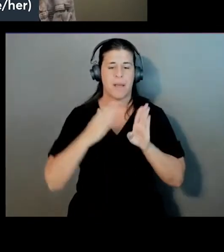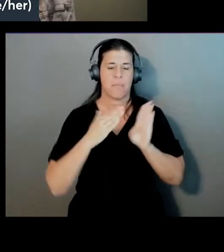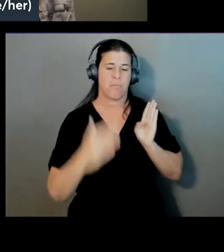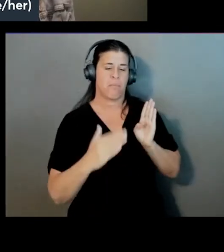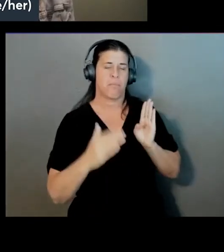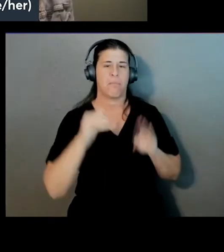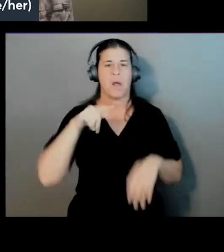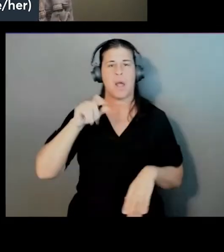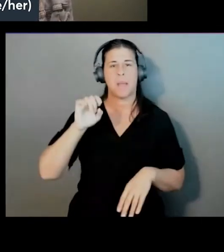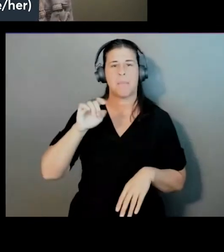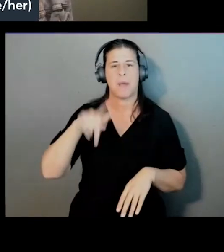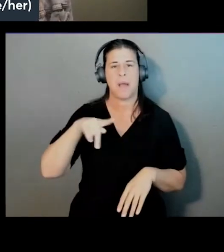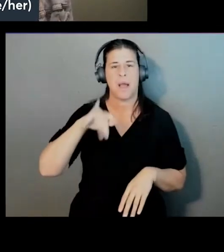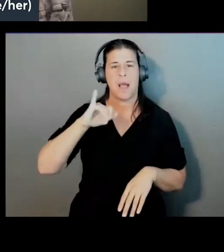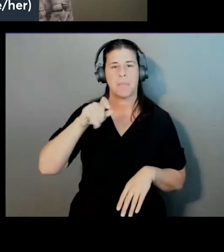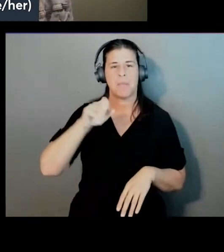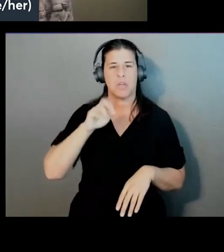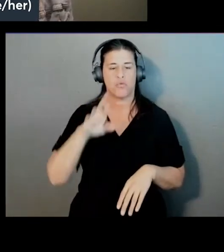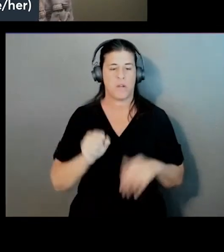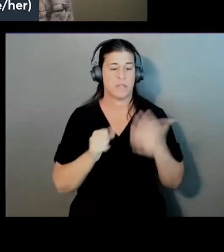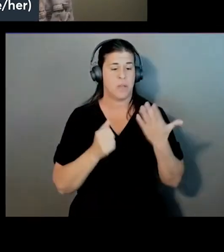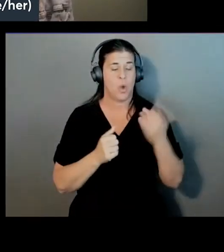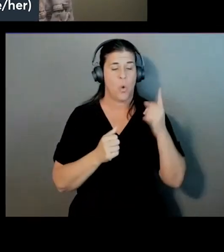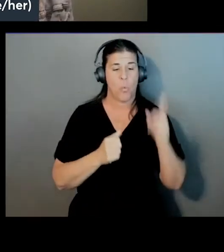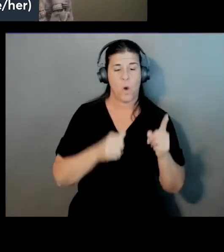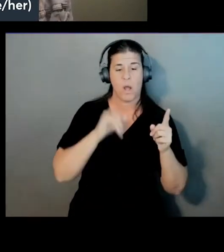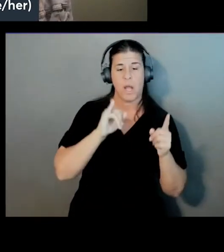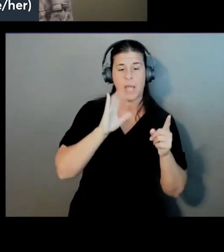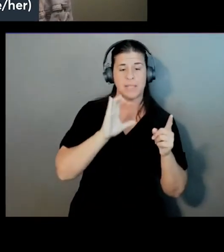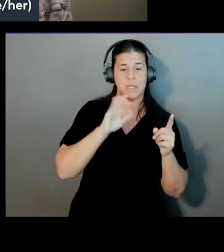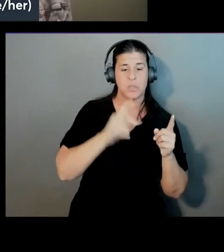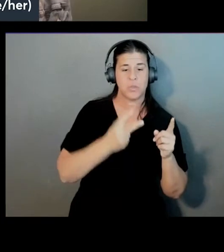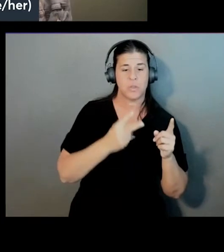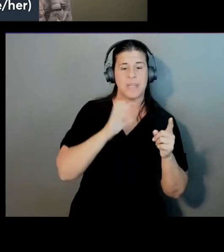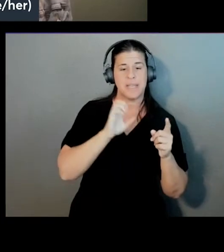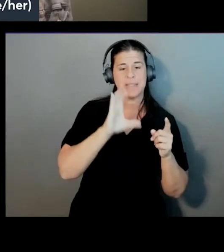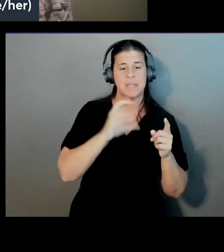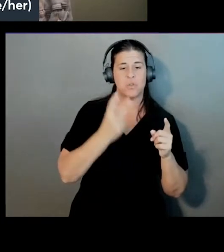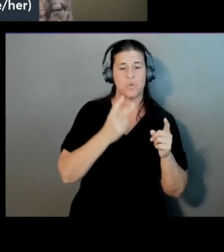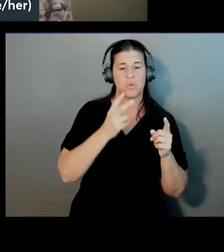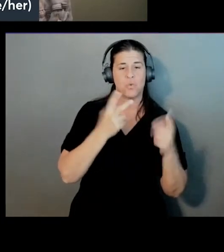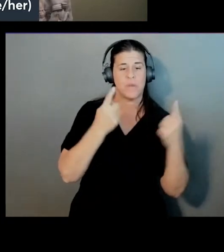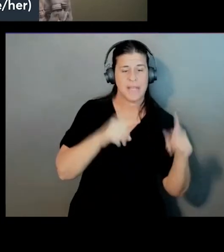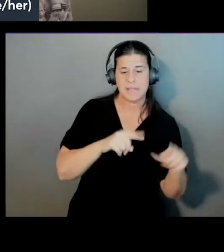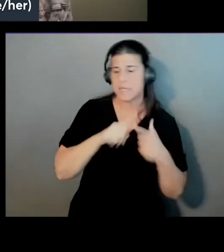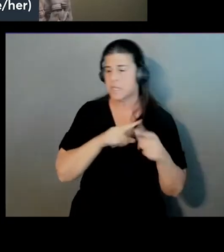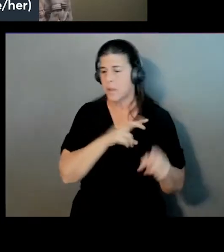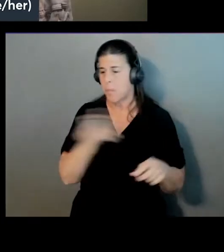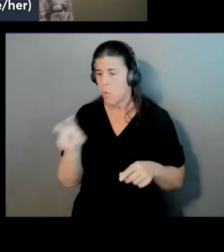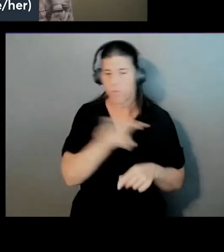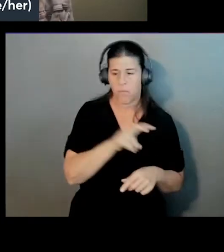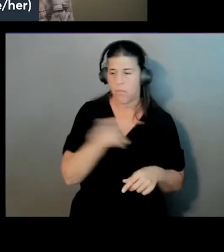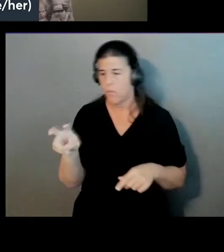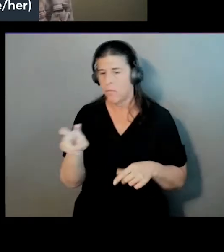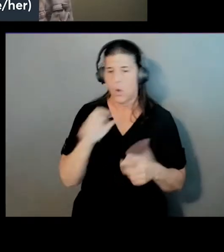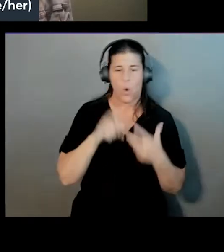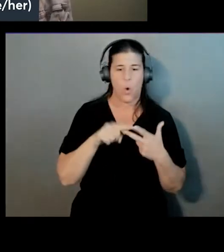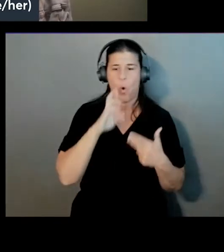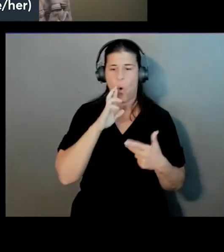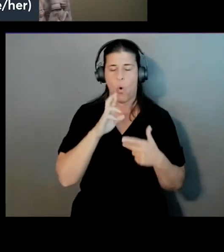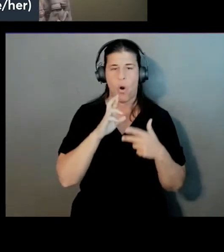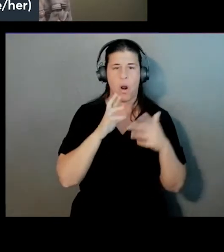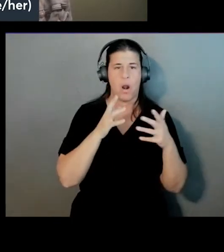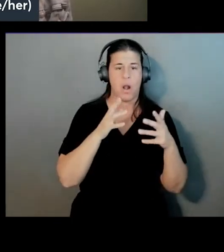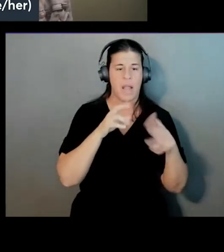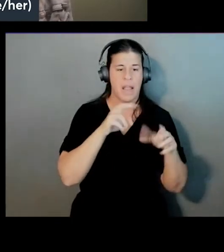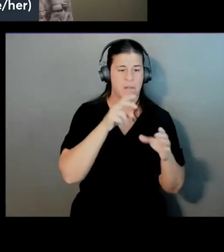moved from one EC2 instance to another EC2 instance, or whether it has entered or left your network, and